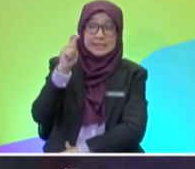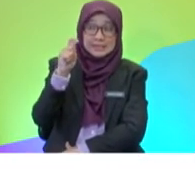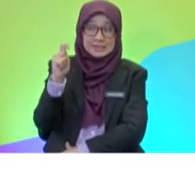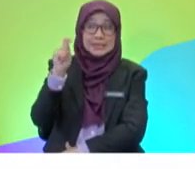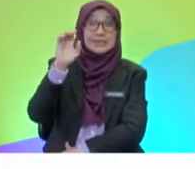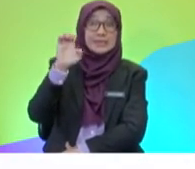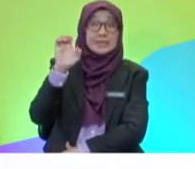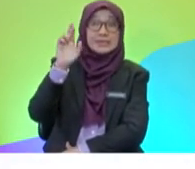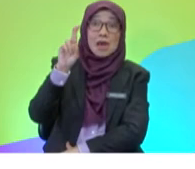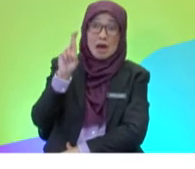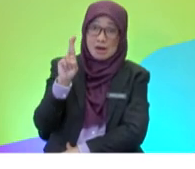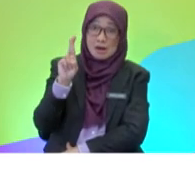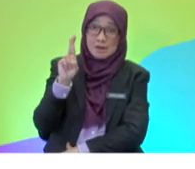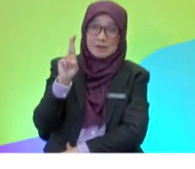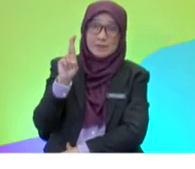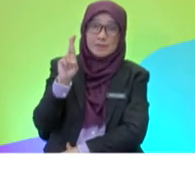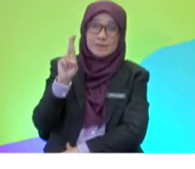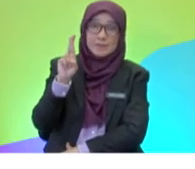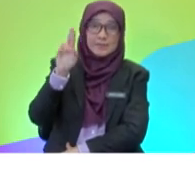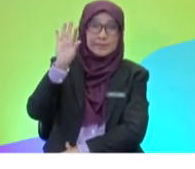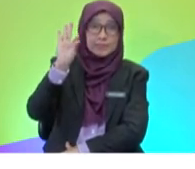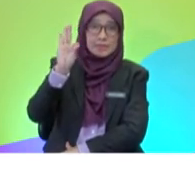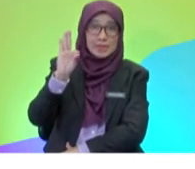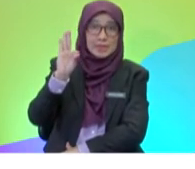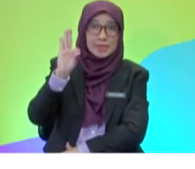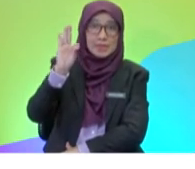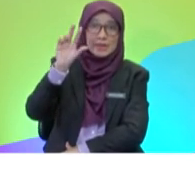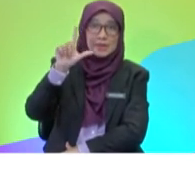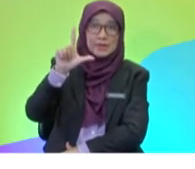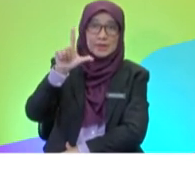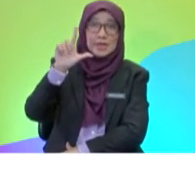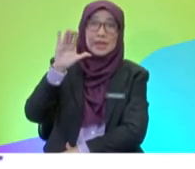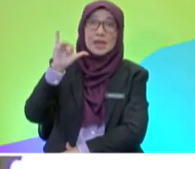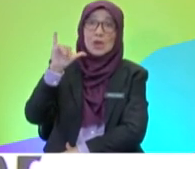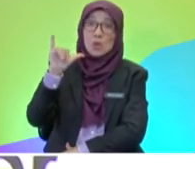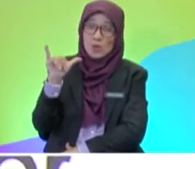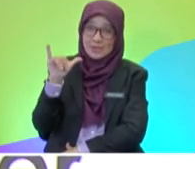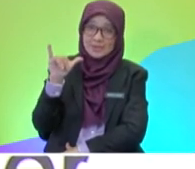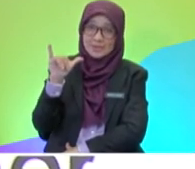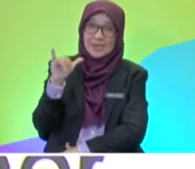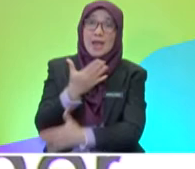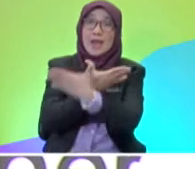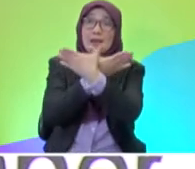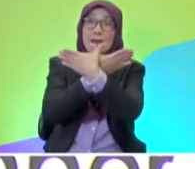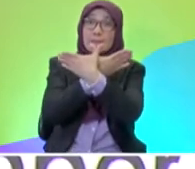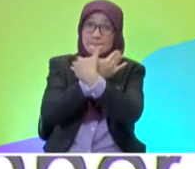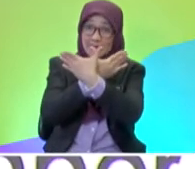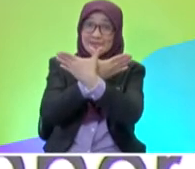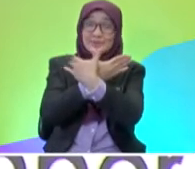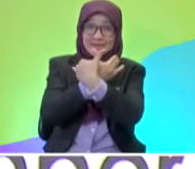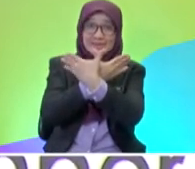T-E-R. T-E-R. F-L-Y. F-L-Y. Butterfly.